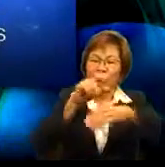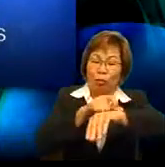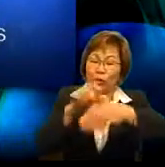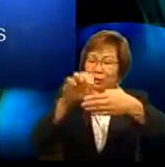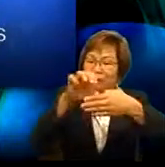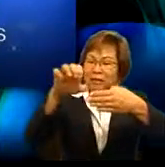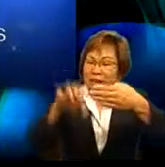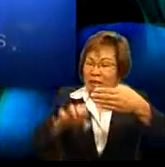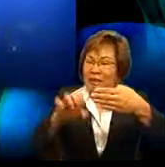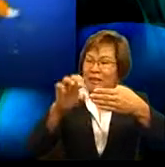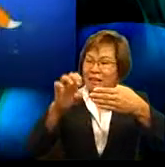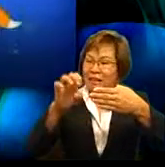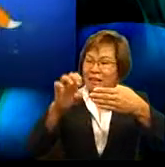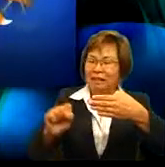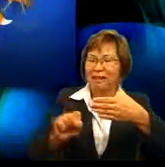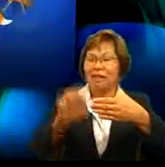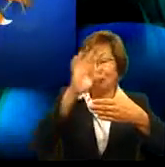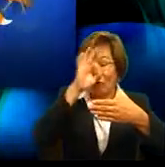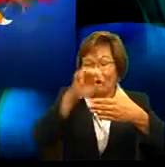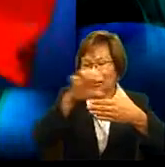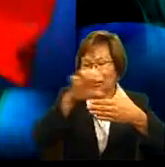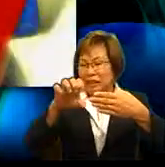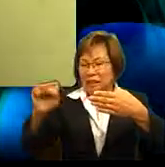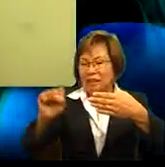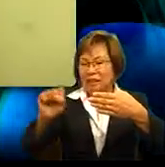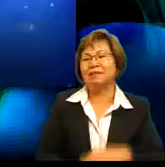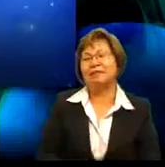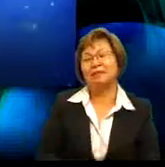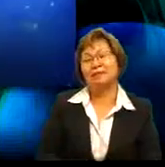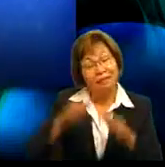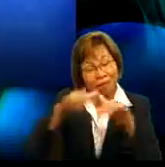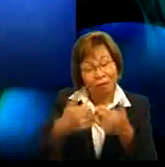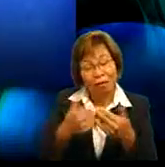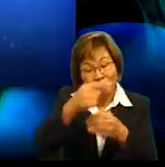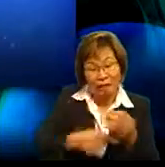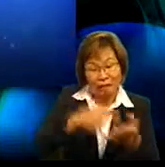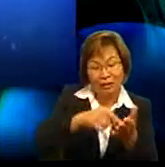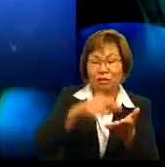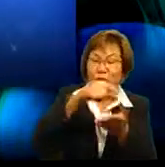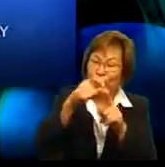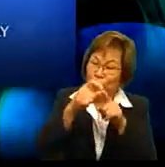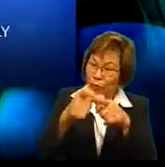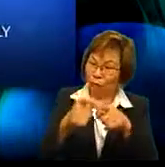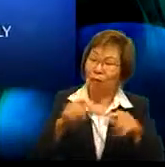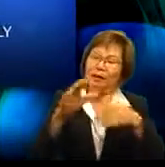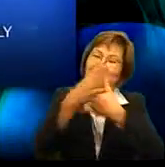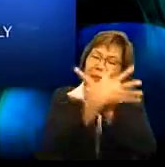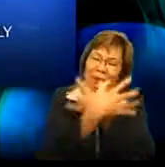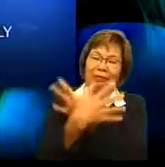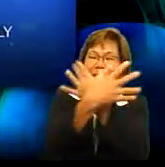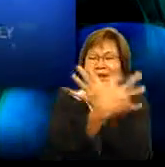watches, and foxes. How about these words: butterfly,